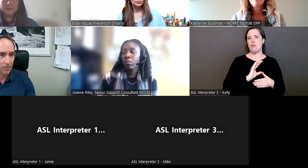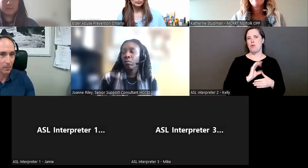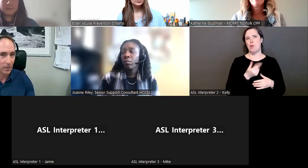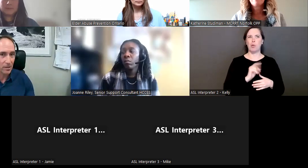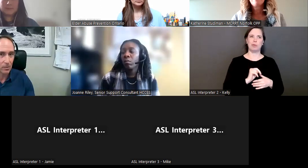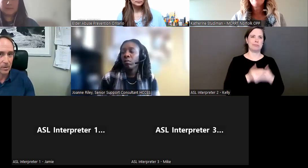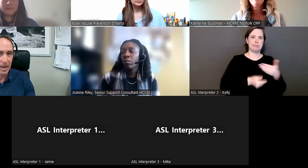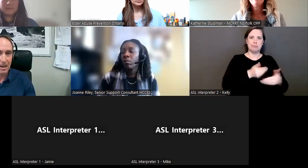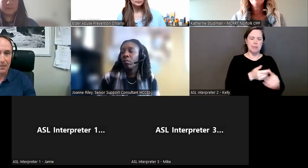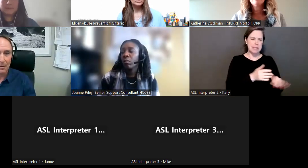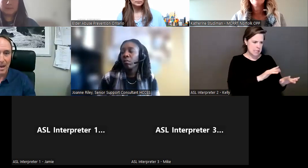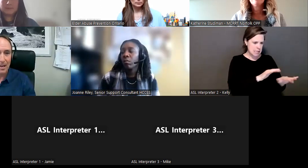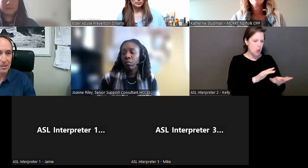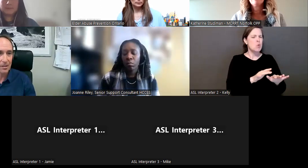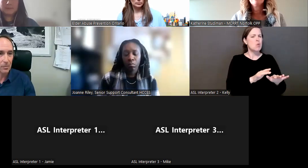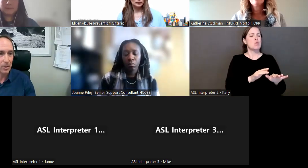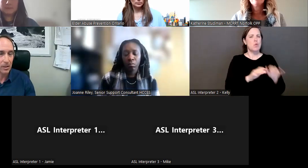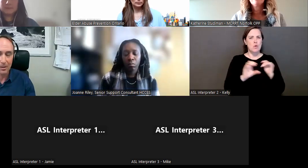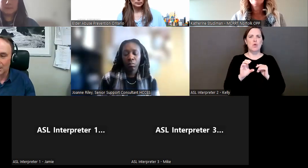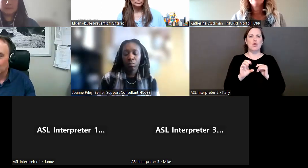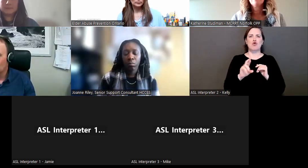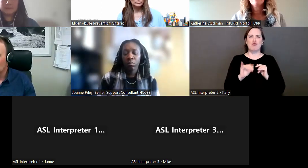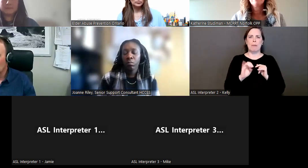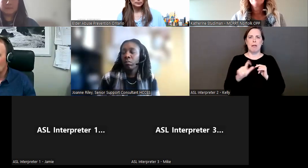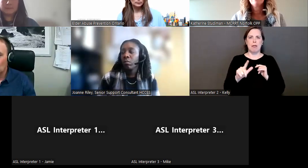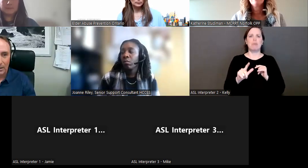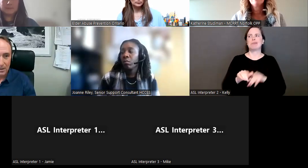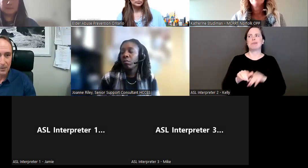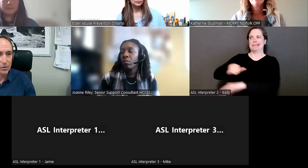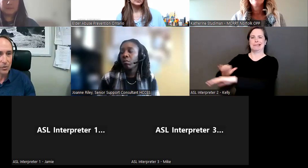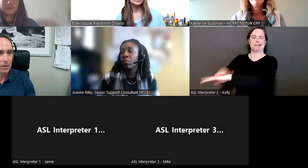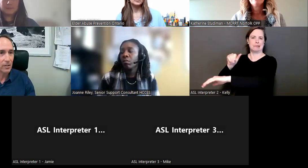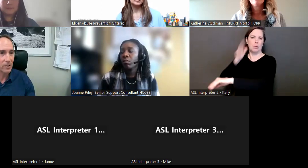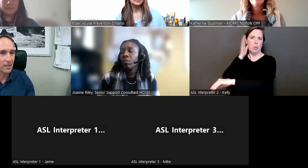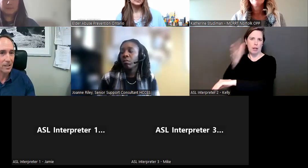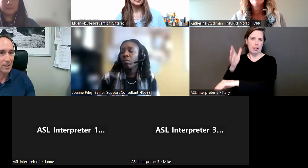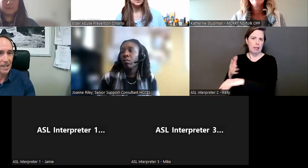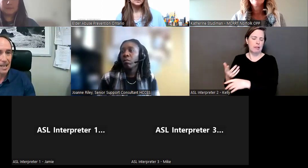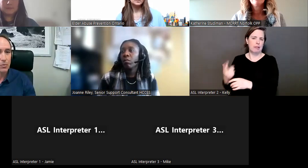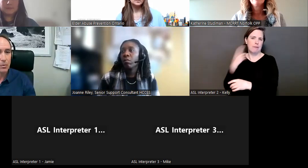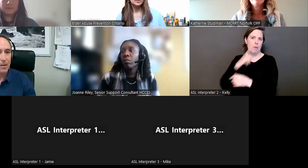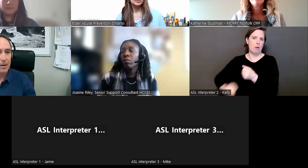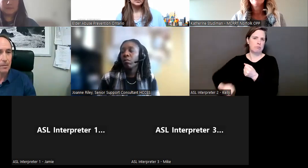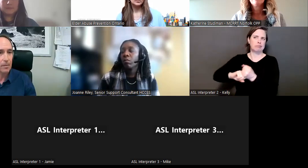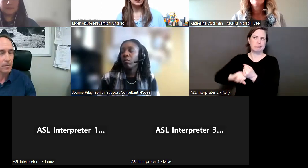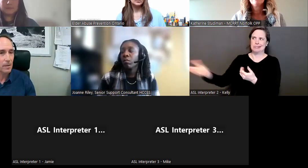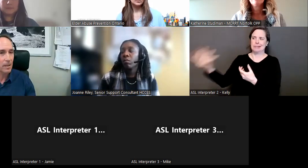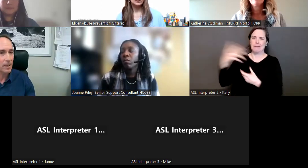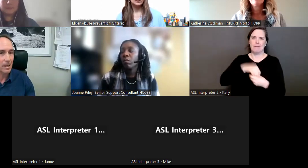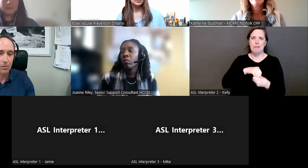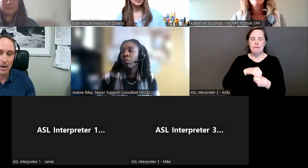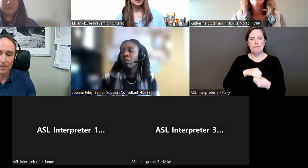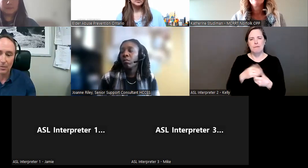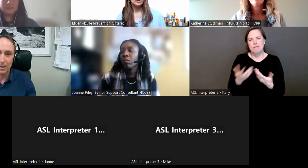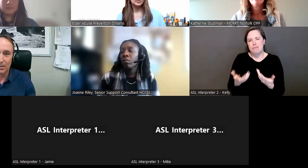support from the police, we have in the past, and we will in the future, obviously, engage with them